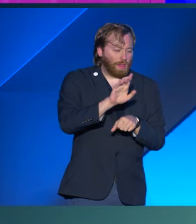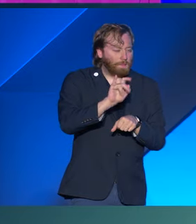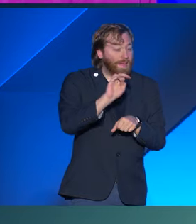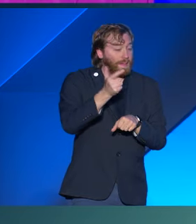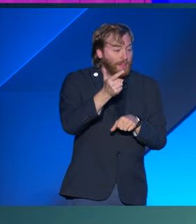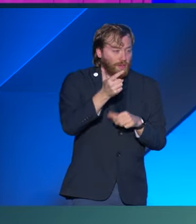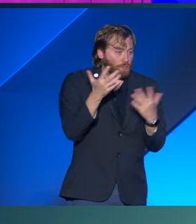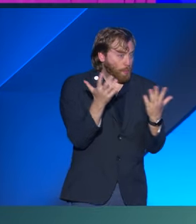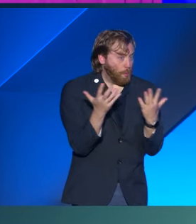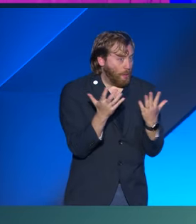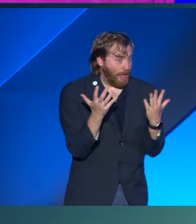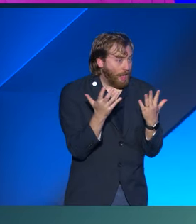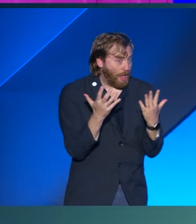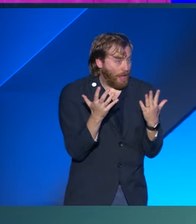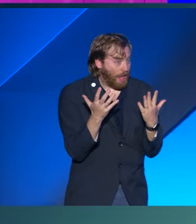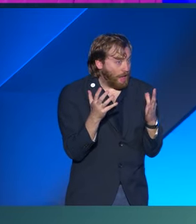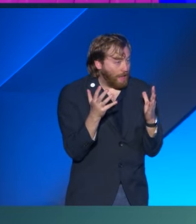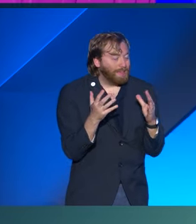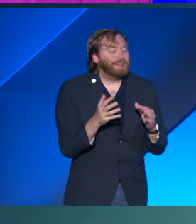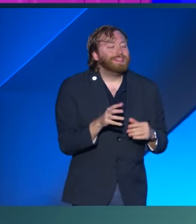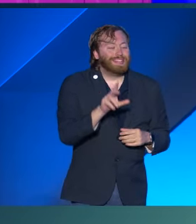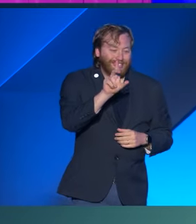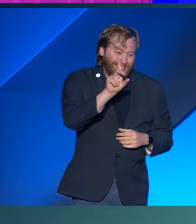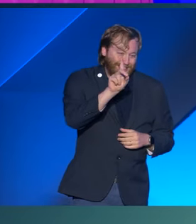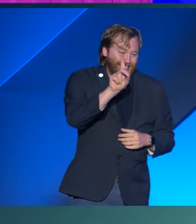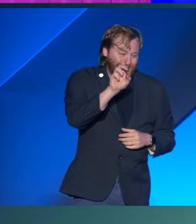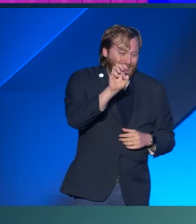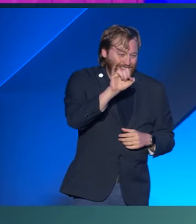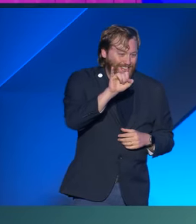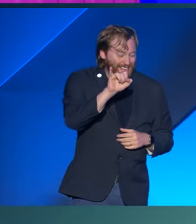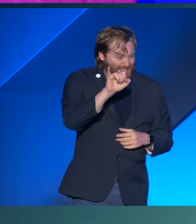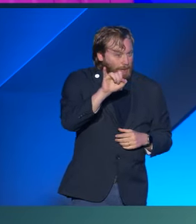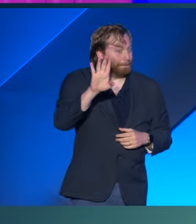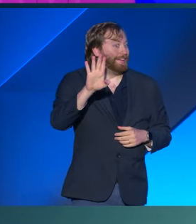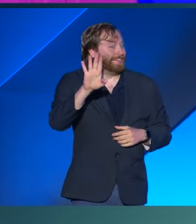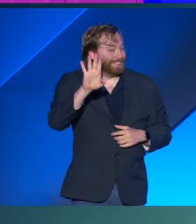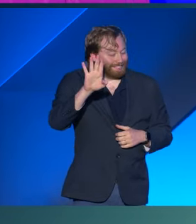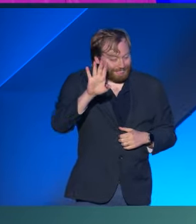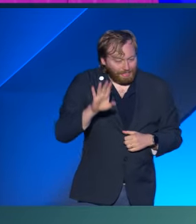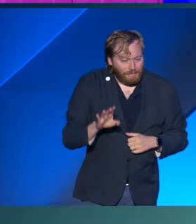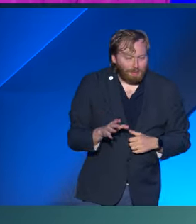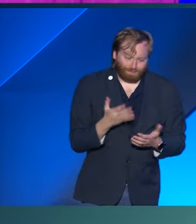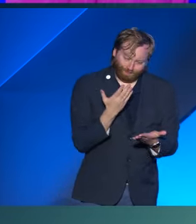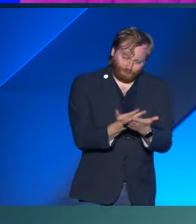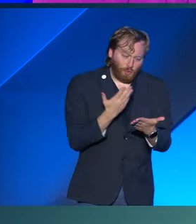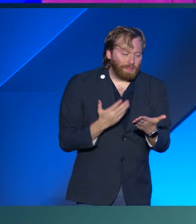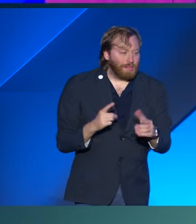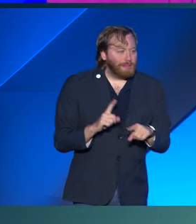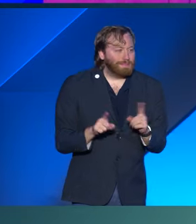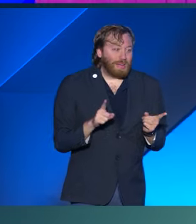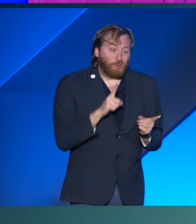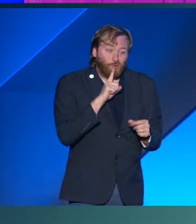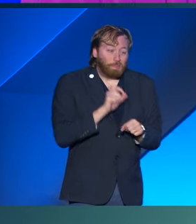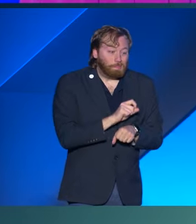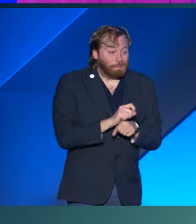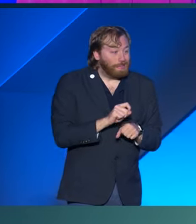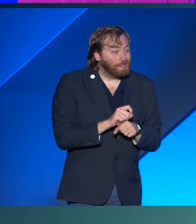Inclusion and belonging. The proof is in the pudding, and yet globally, we're falling short of these key